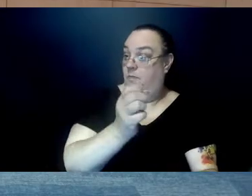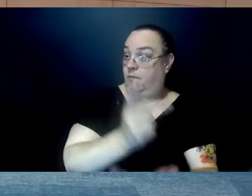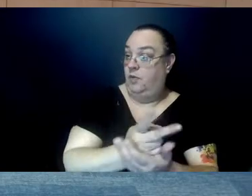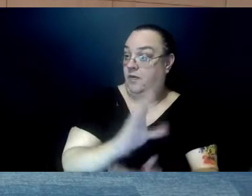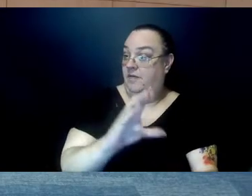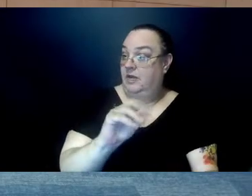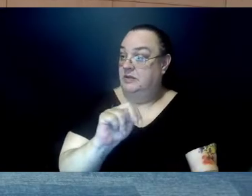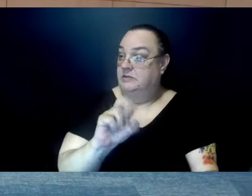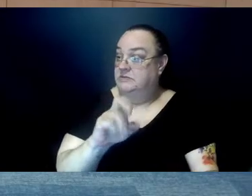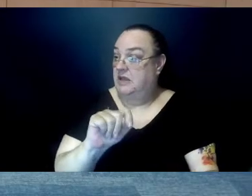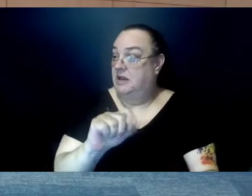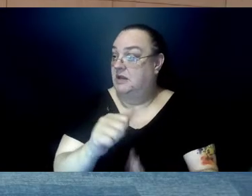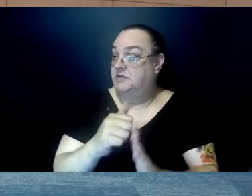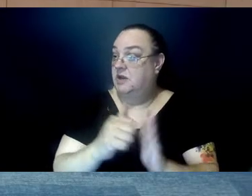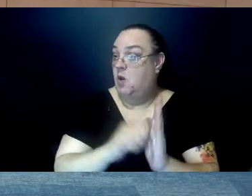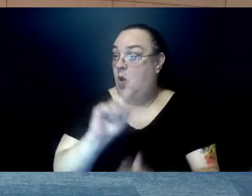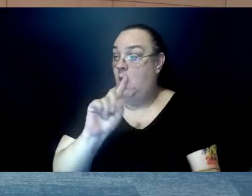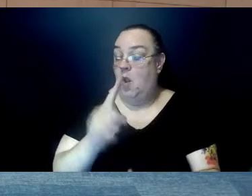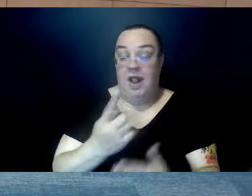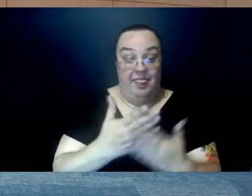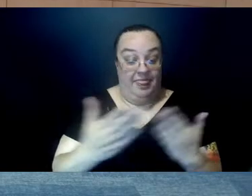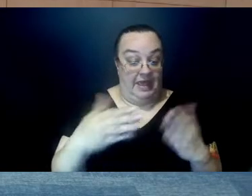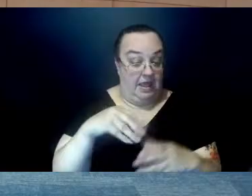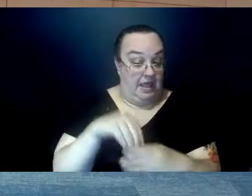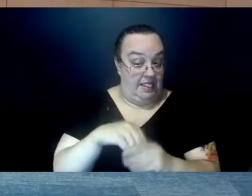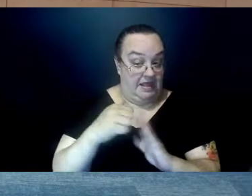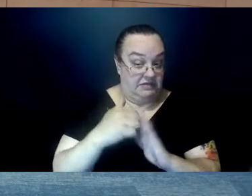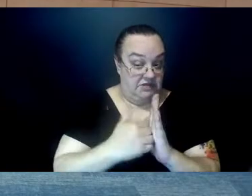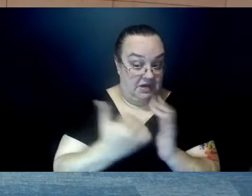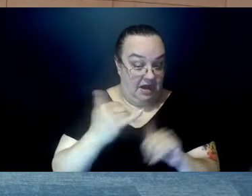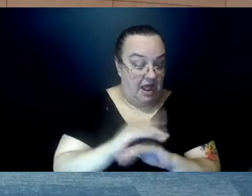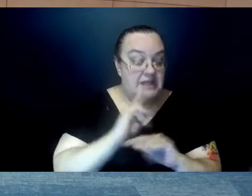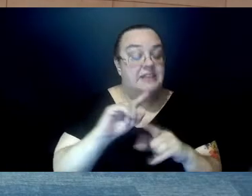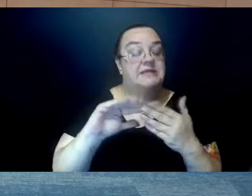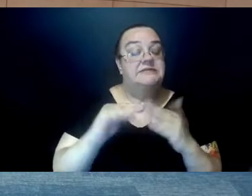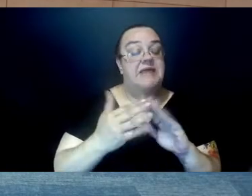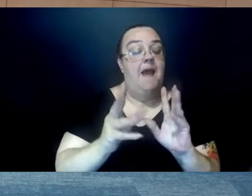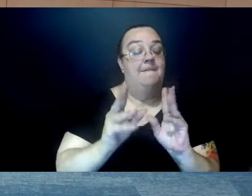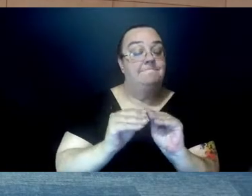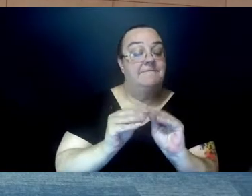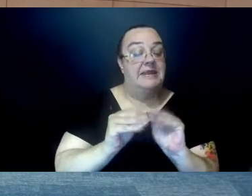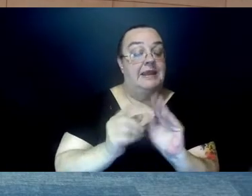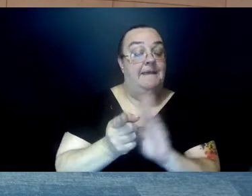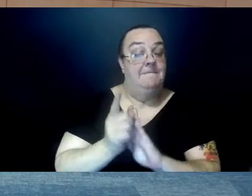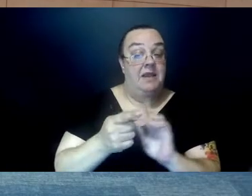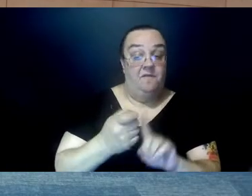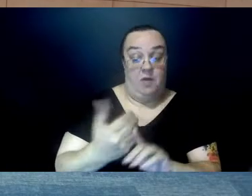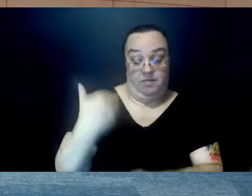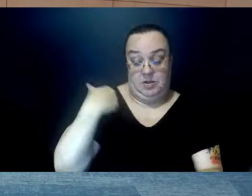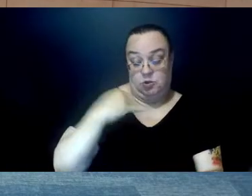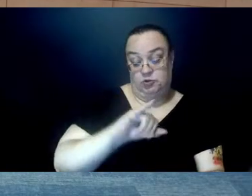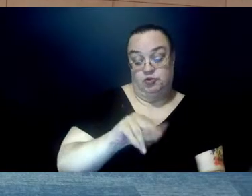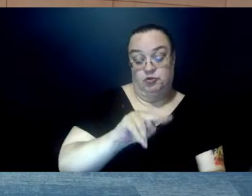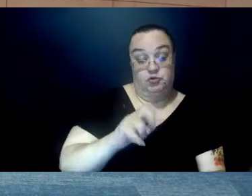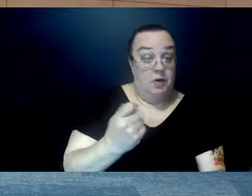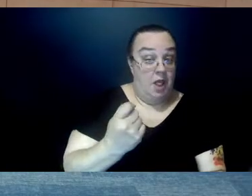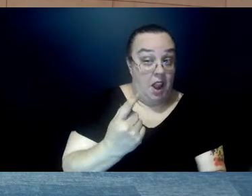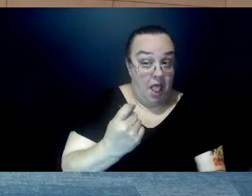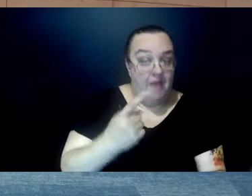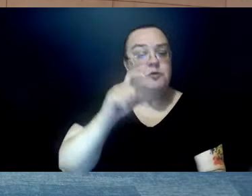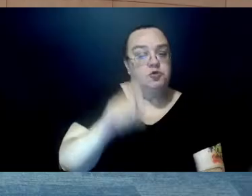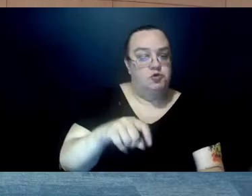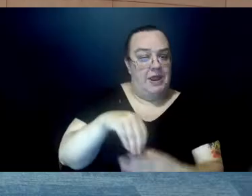The only item in our consent agenda tonight are the town meeting minutes from June 11th. Those should be in your